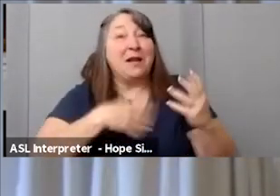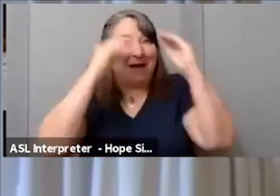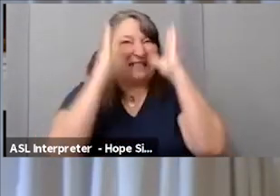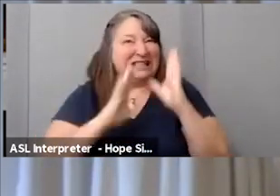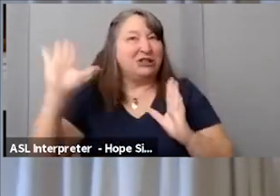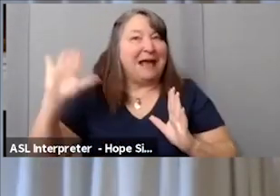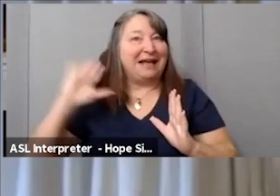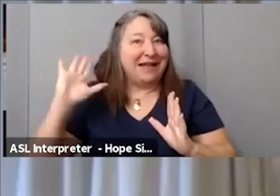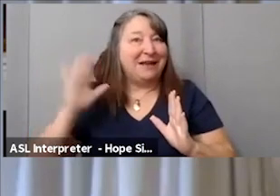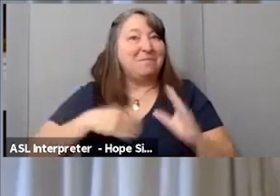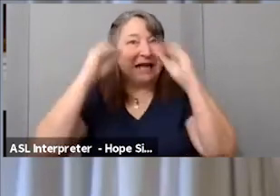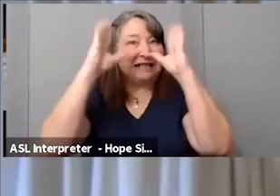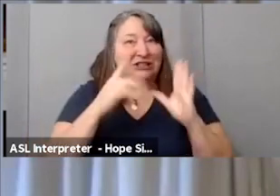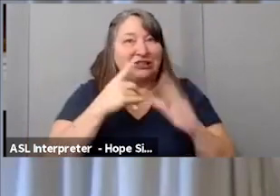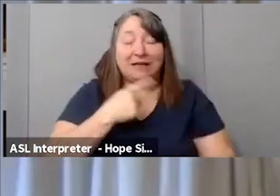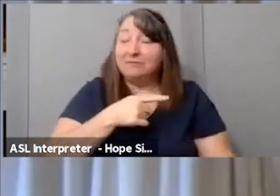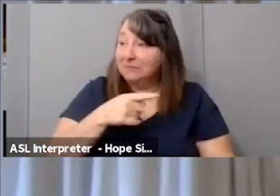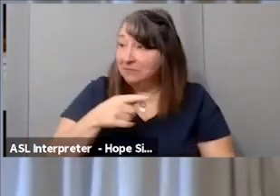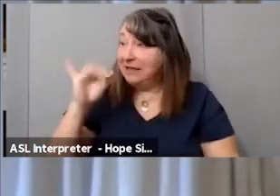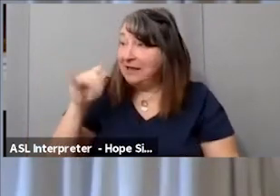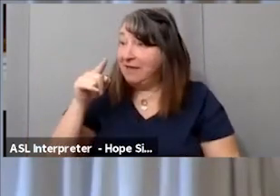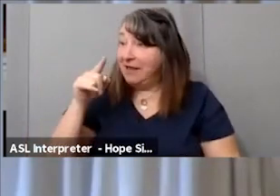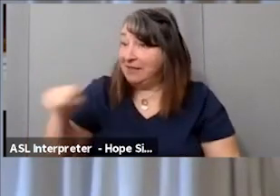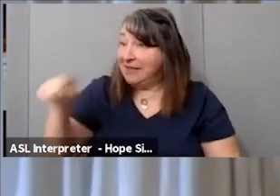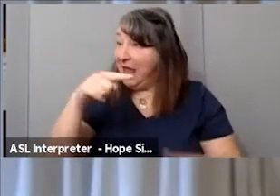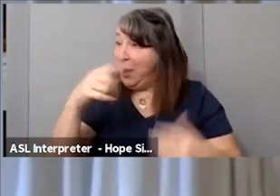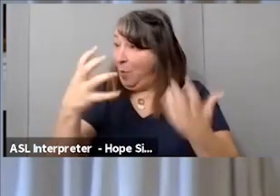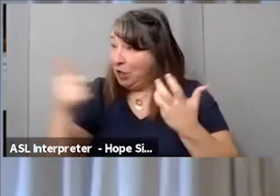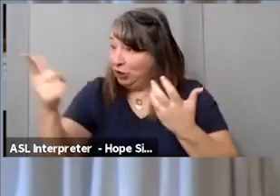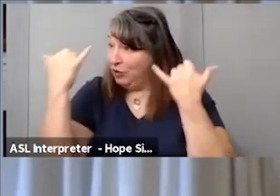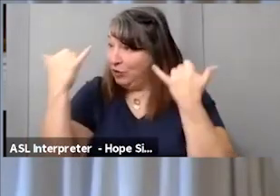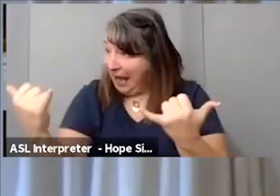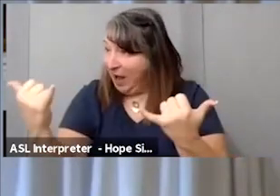me, he said, if they want you now, they'll want you more later.